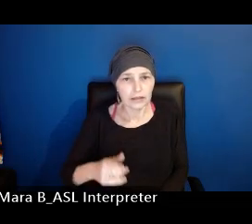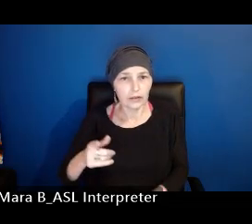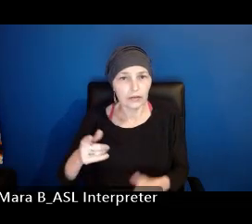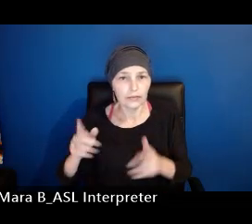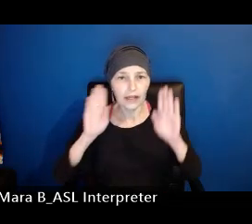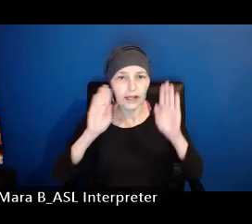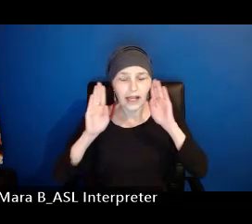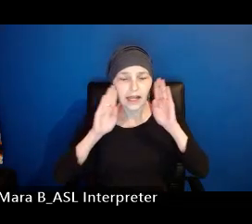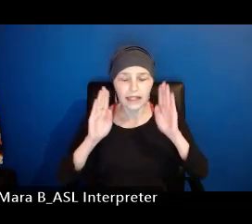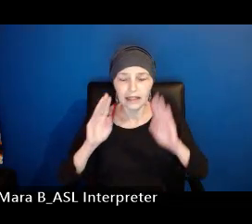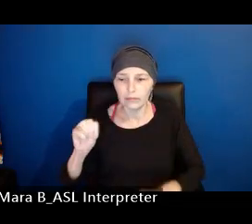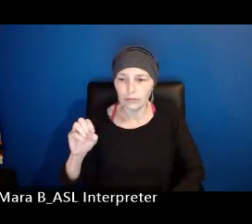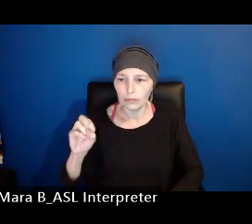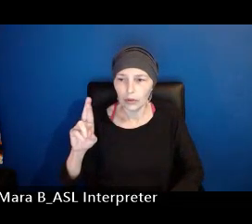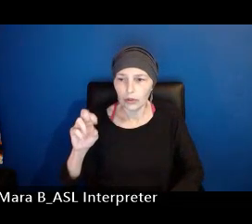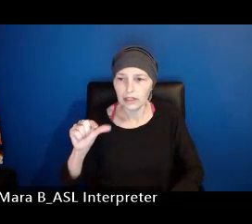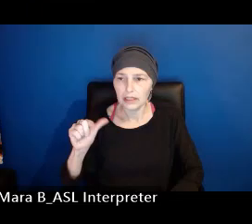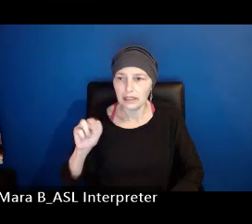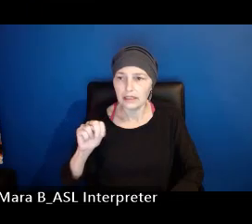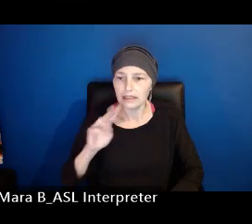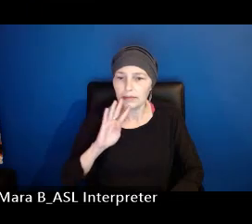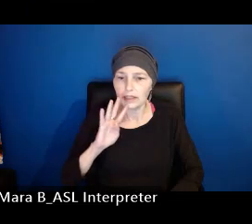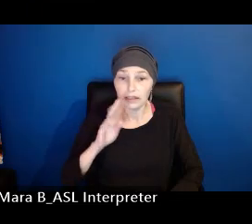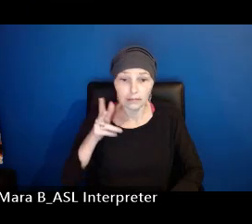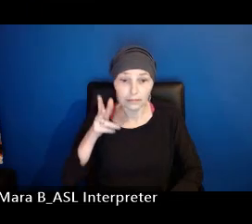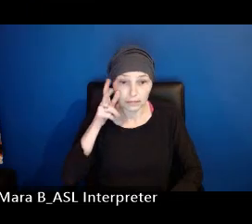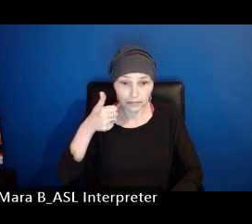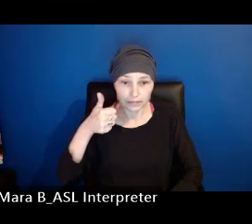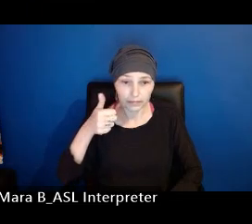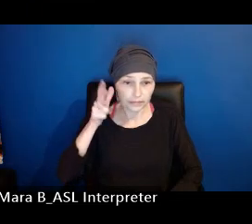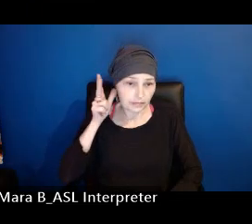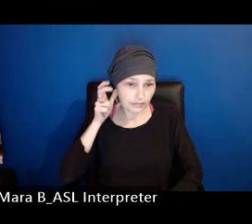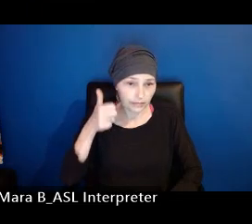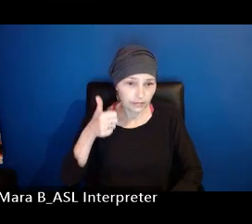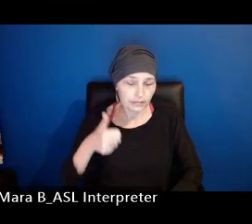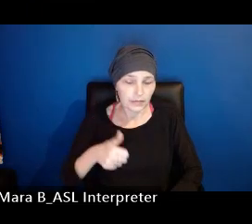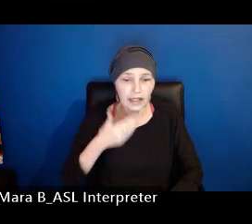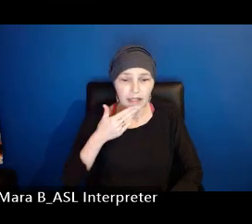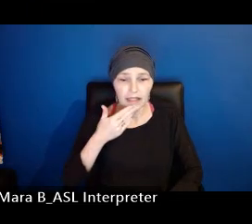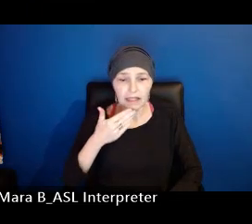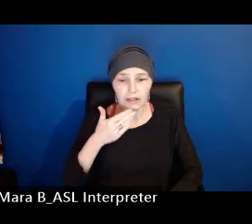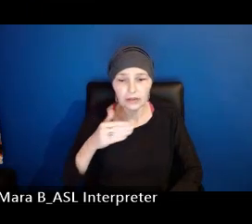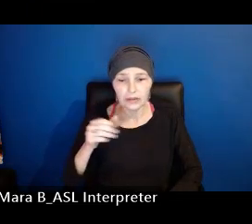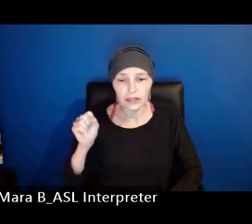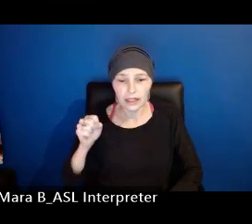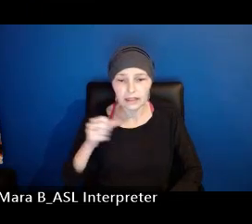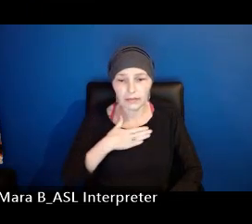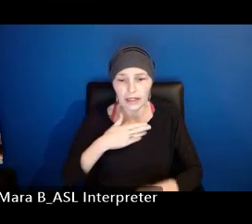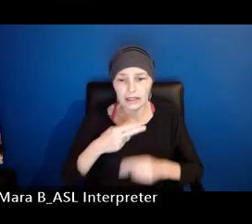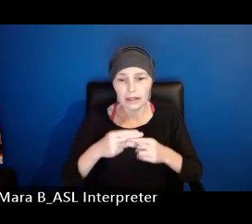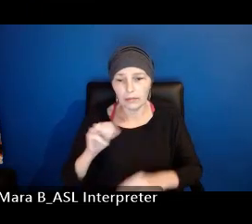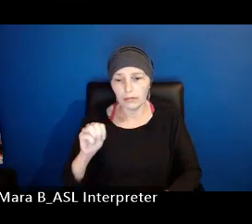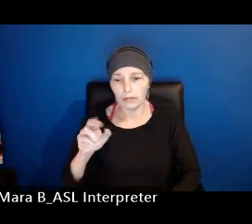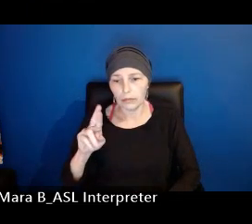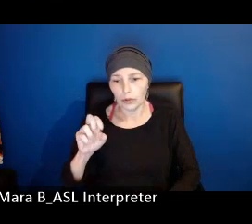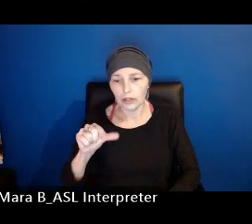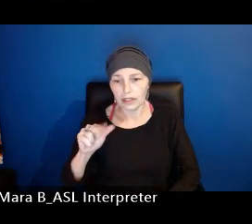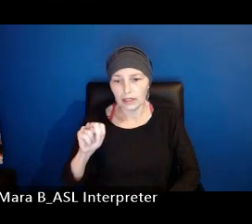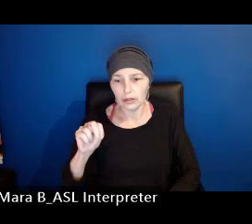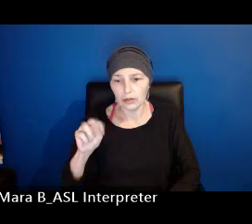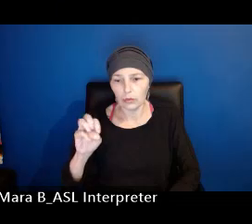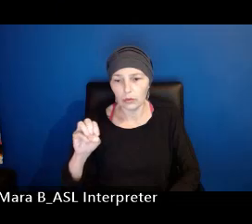Hello, how are Hello, you? Morgan. Can you hear me? Thank you so much. Yes, so my name is Morgan Werledge.